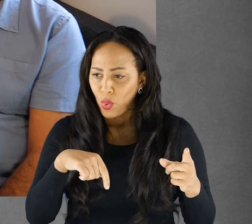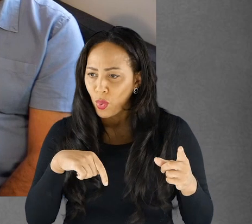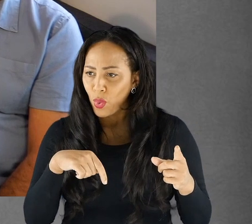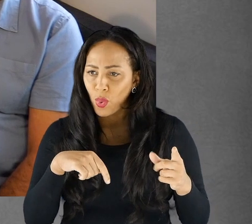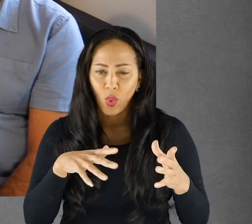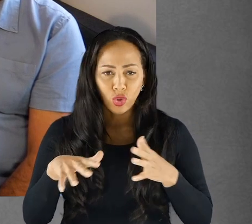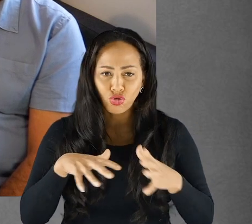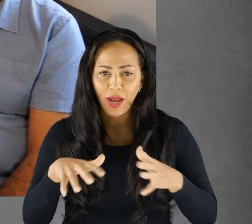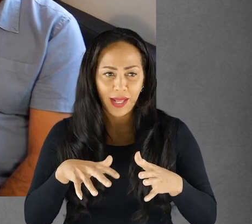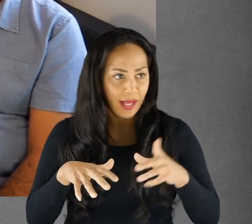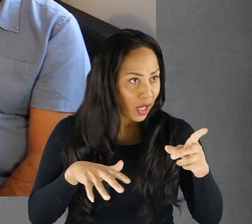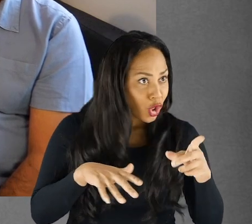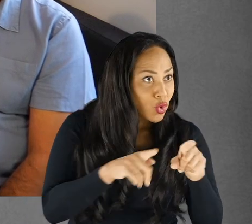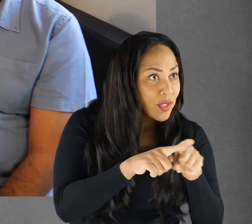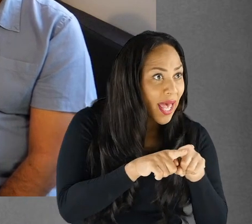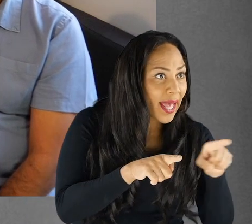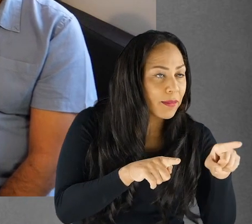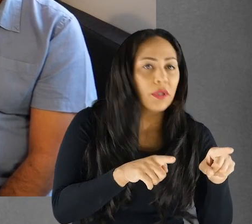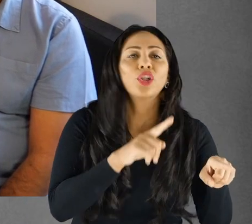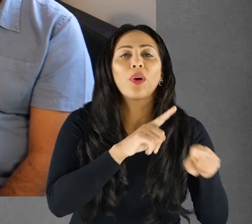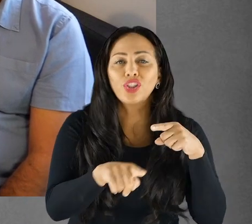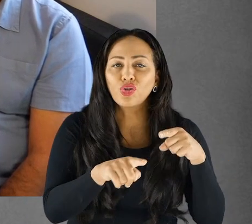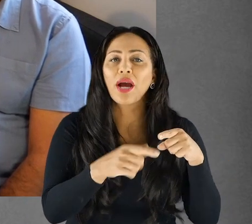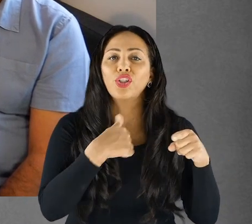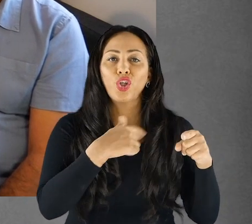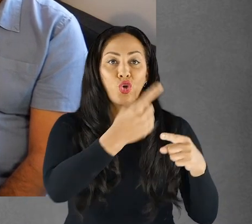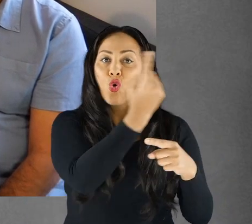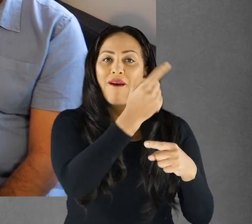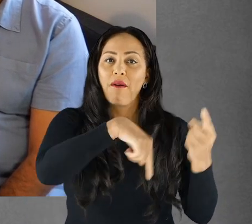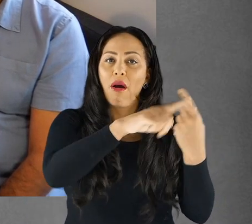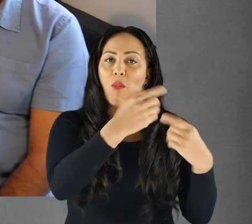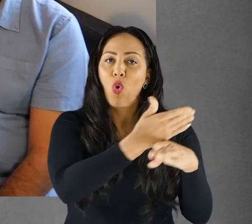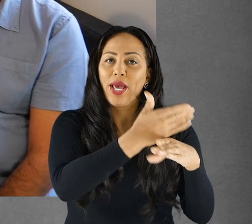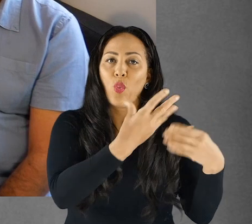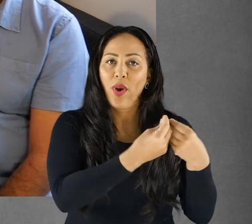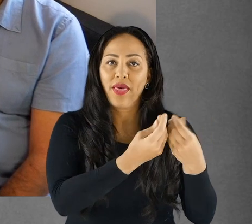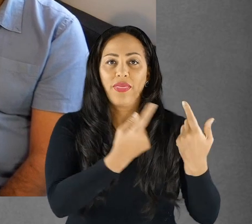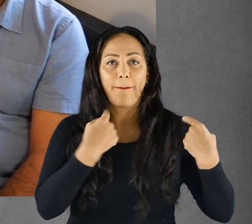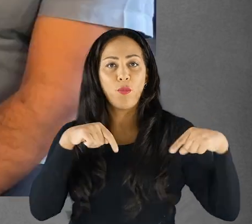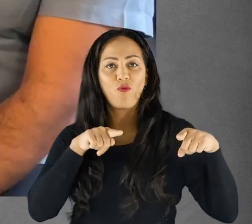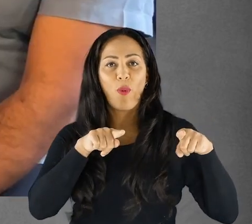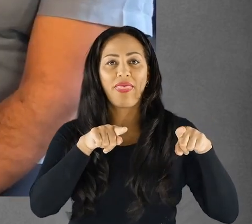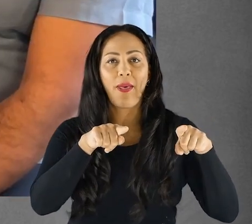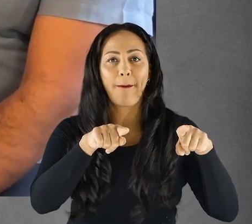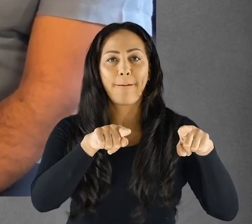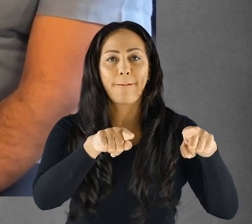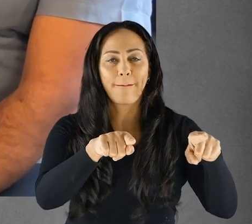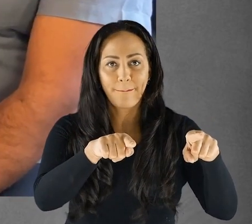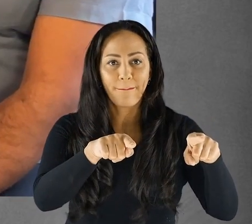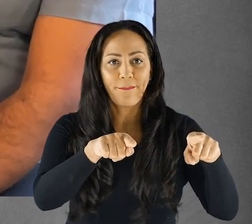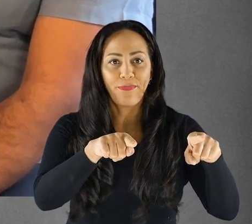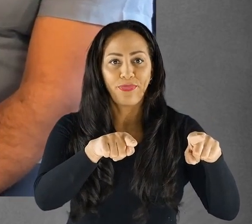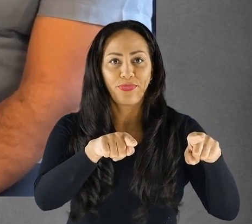the same, this is for me, is anyone else? And, you know, so I kind of move with whoever I work with. And